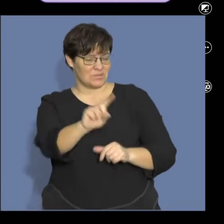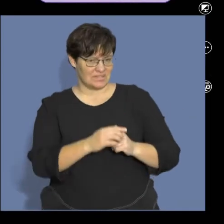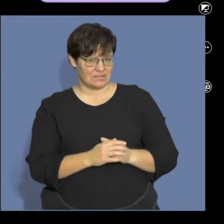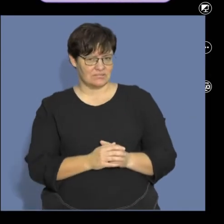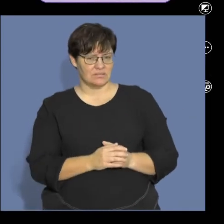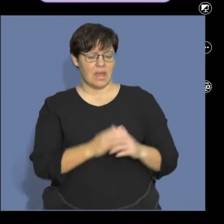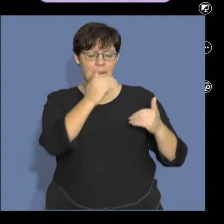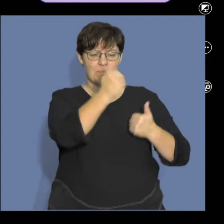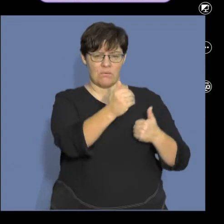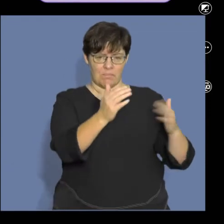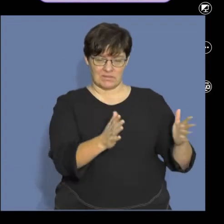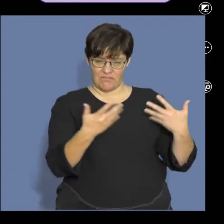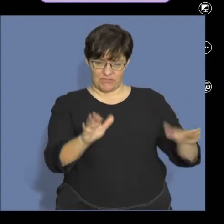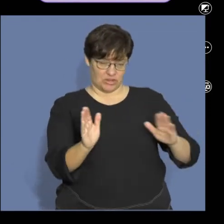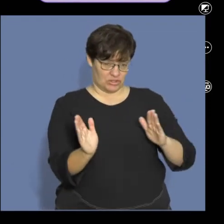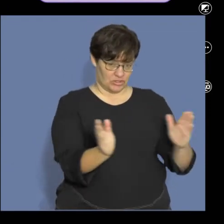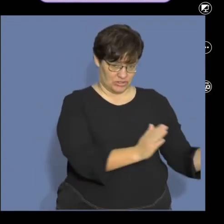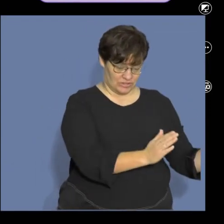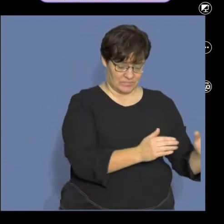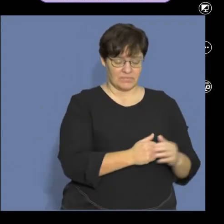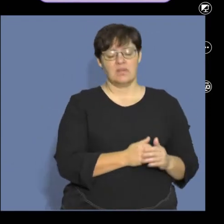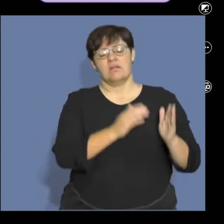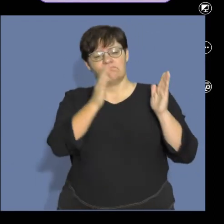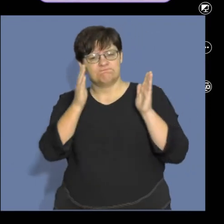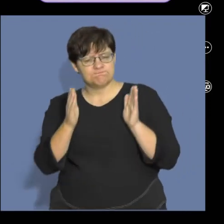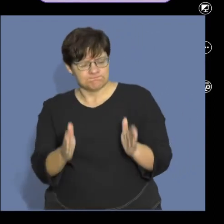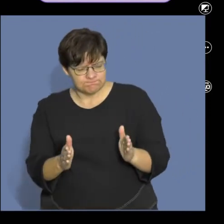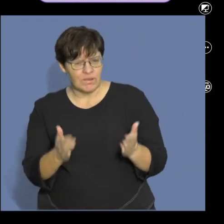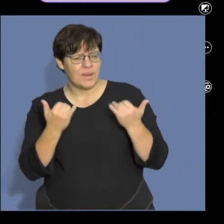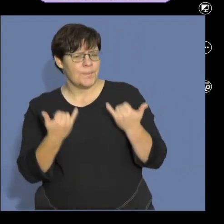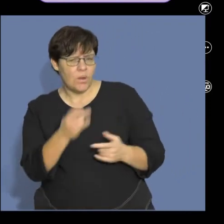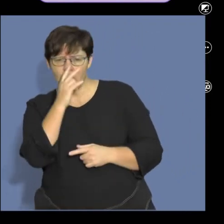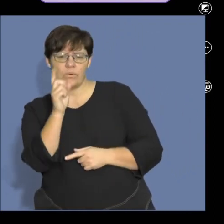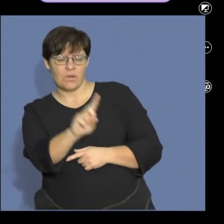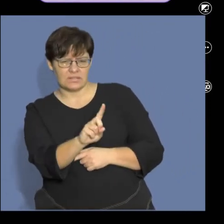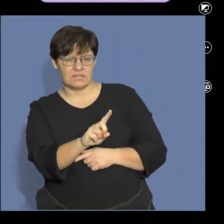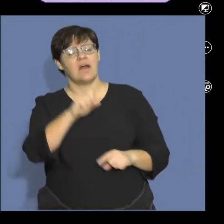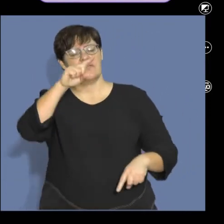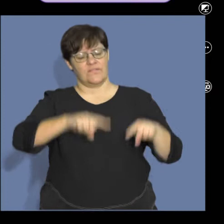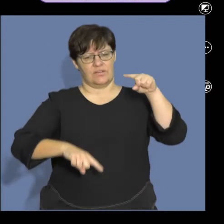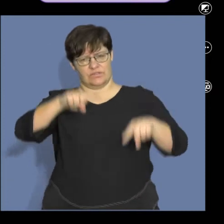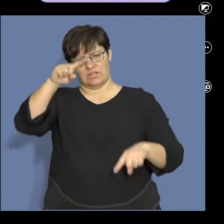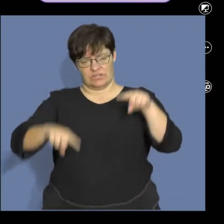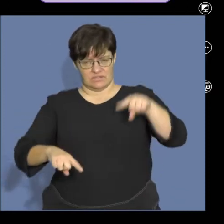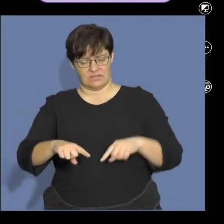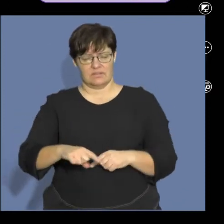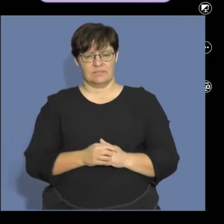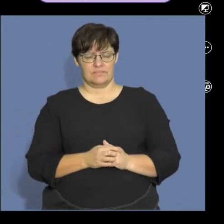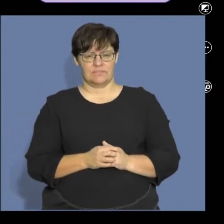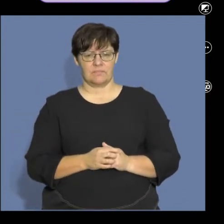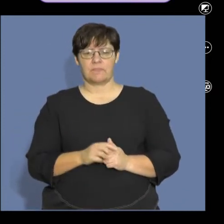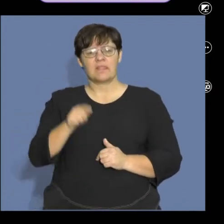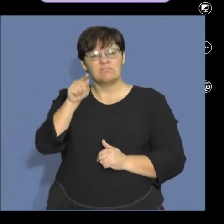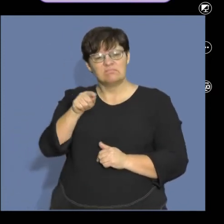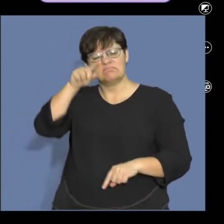at parameters of populations. Now we need to look at fluctuations. So this